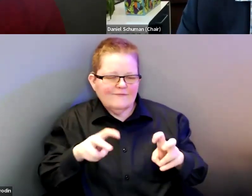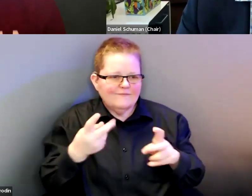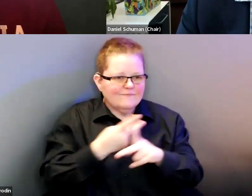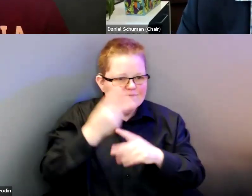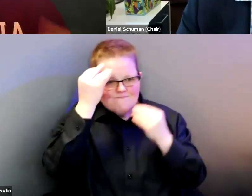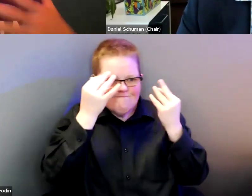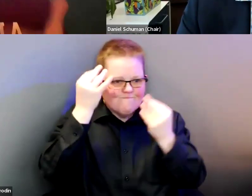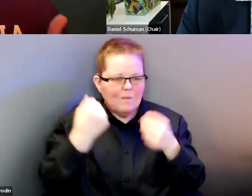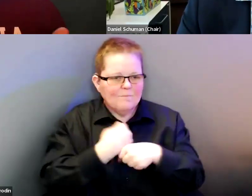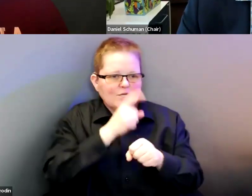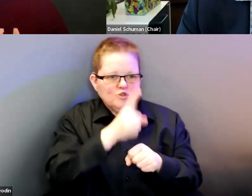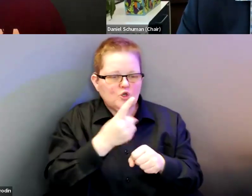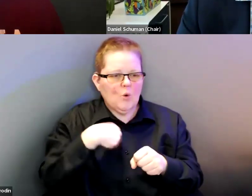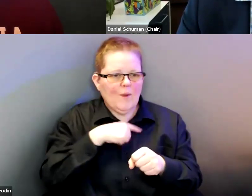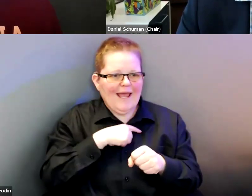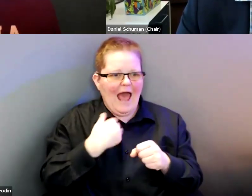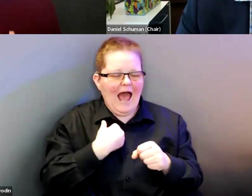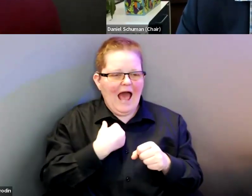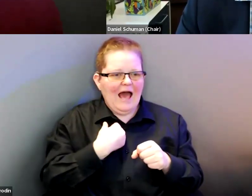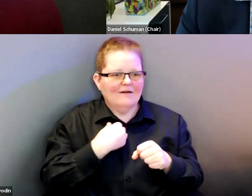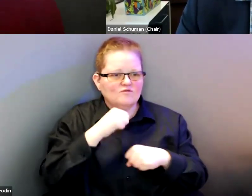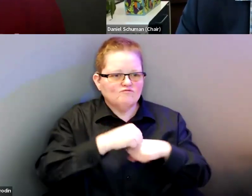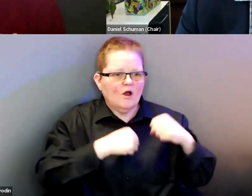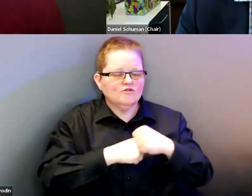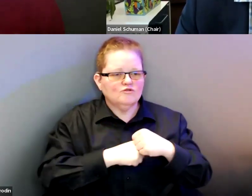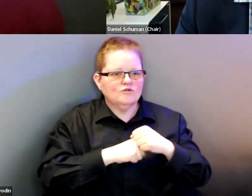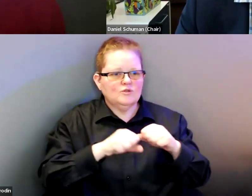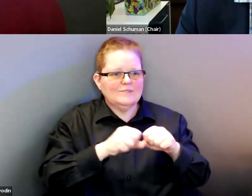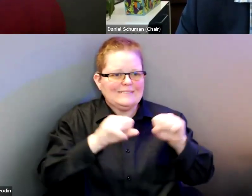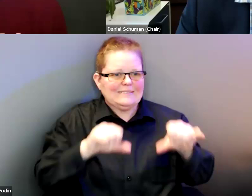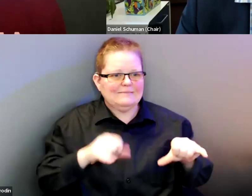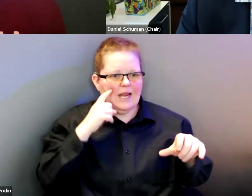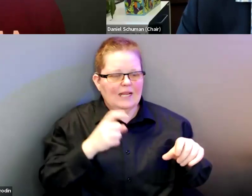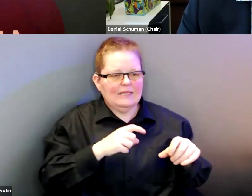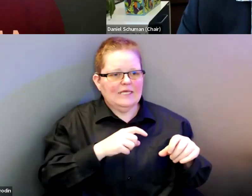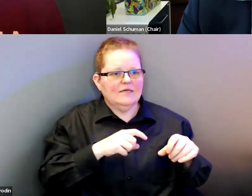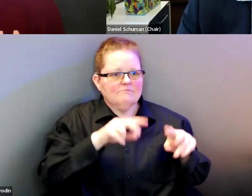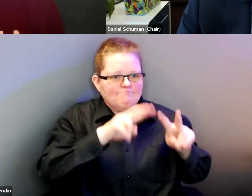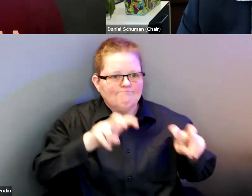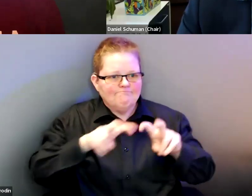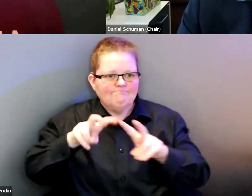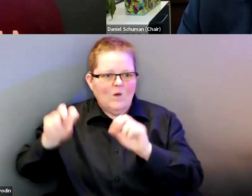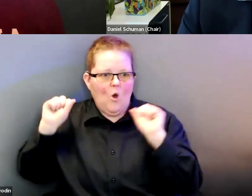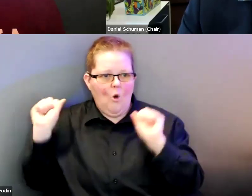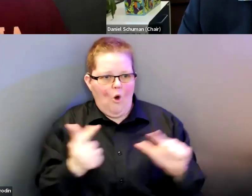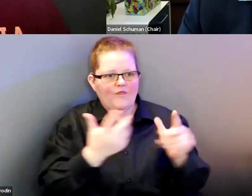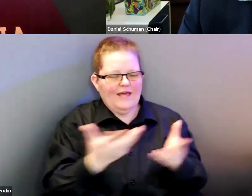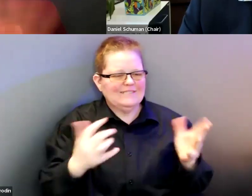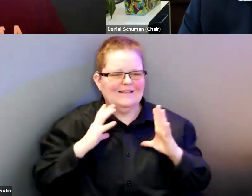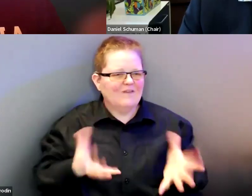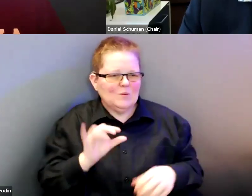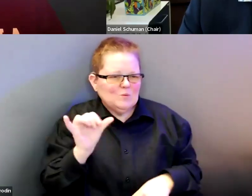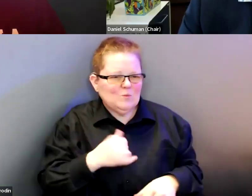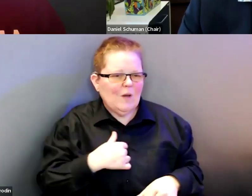that we are systematically considering all of these things, I think that's fine too. But I